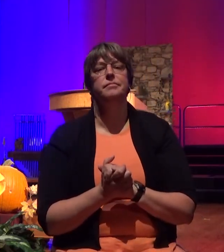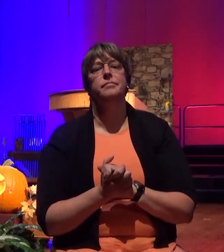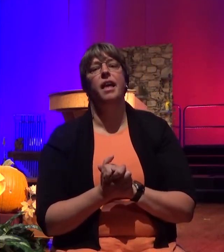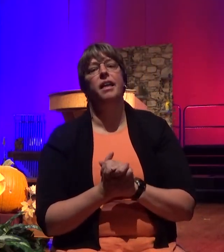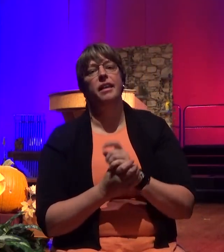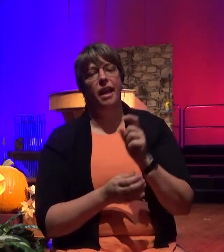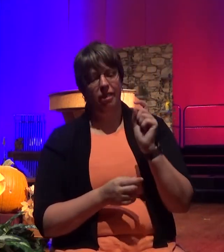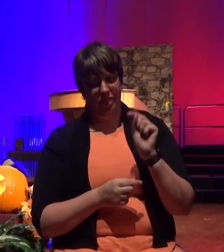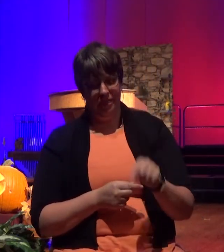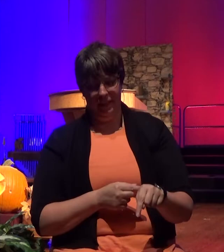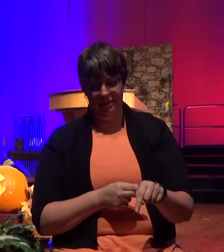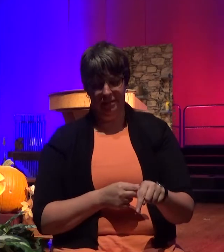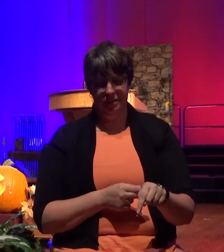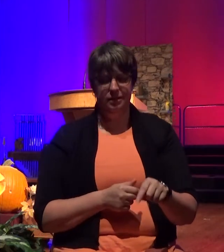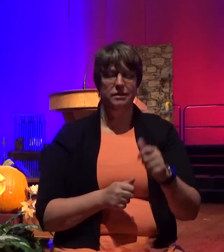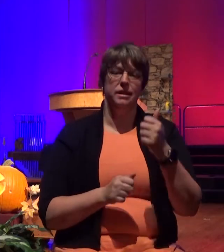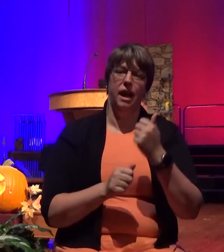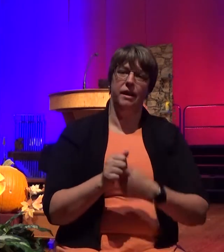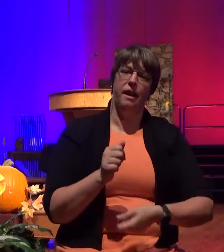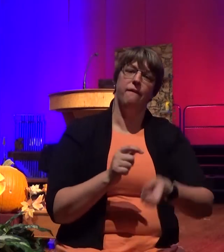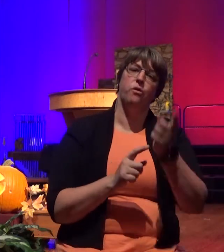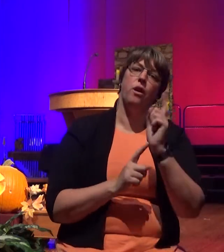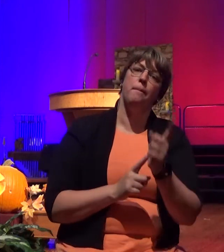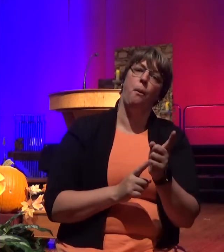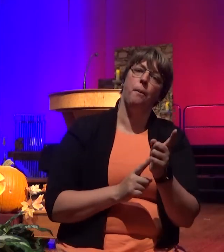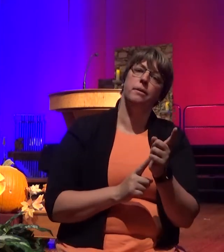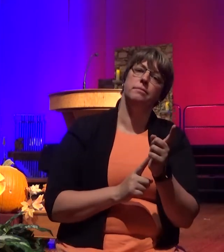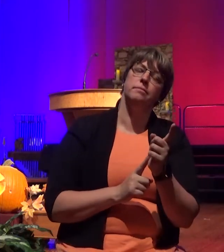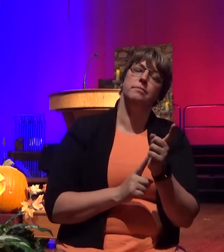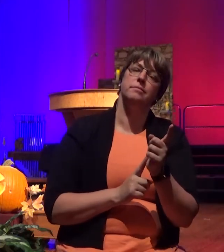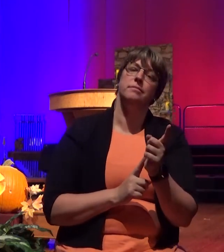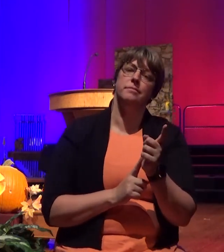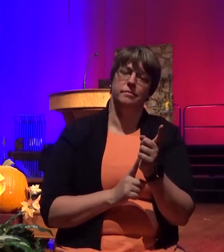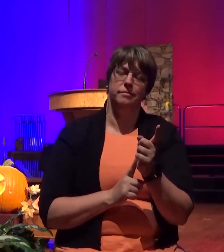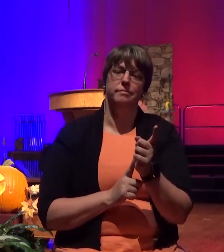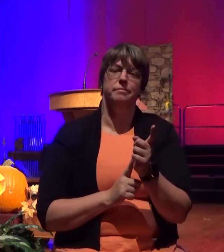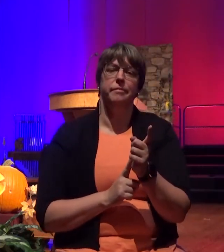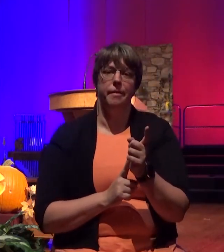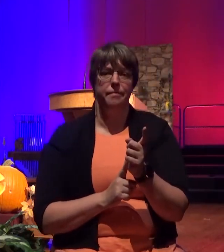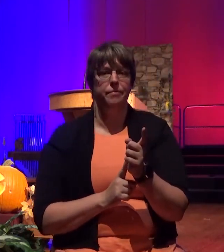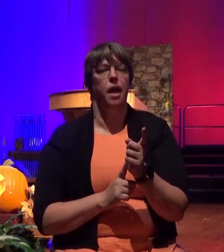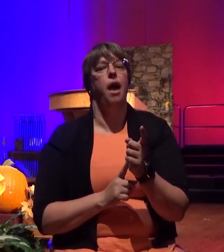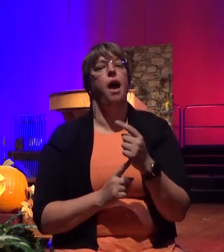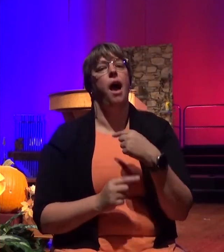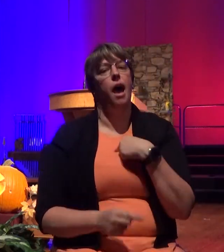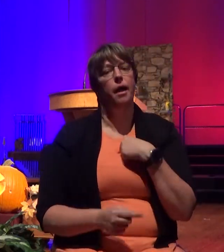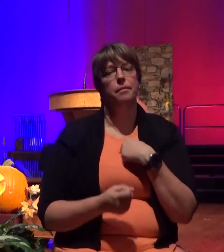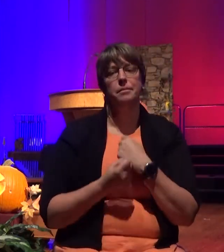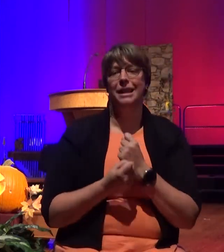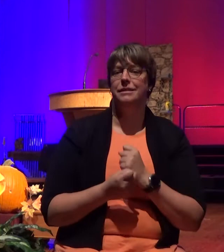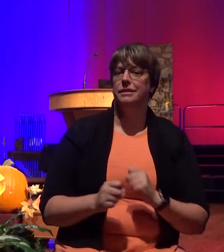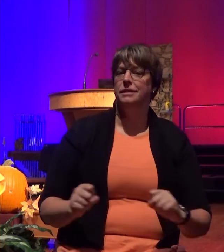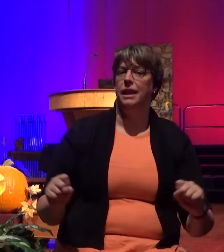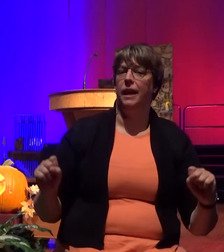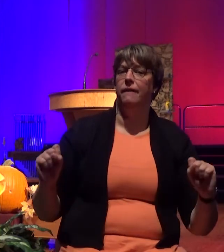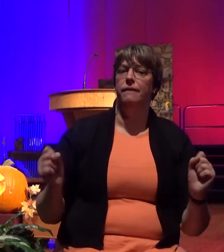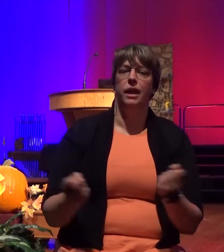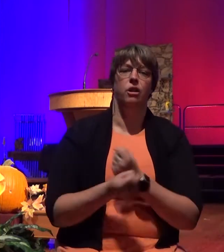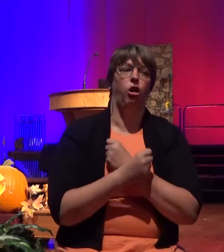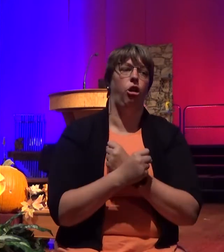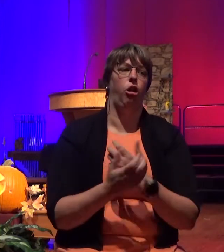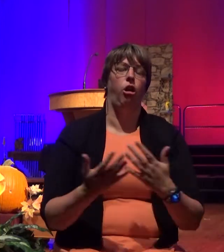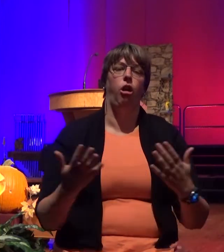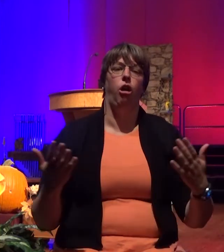this and every moment I am safe and all